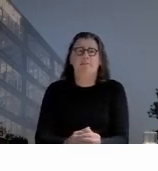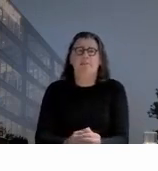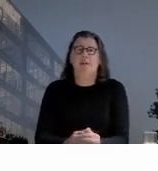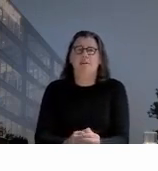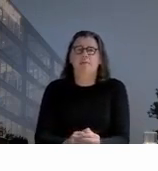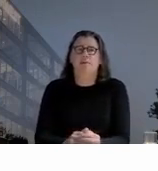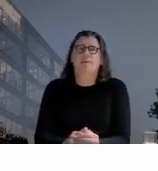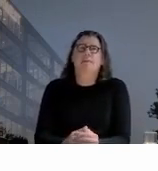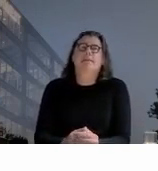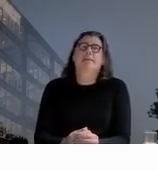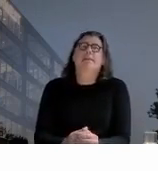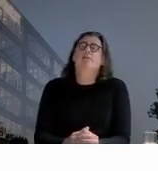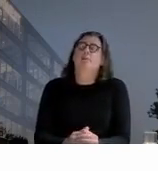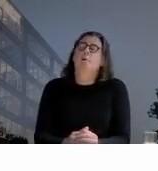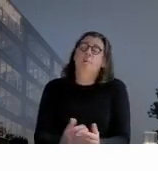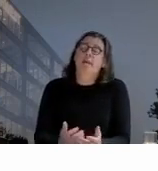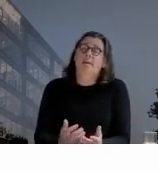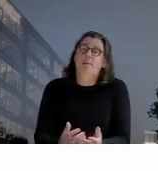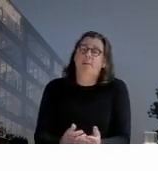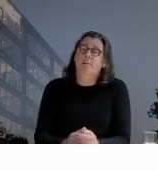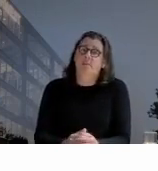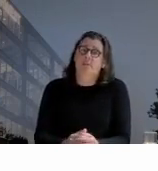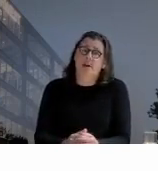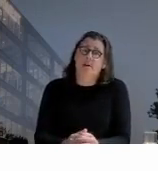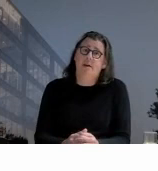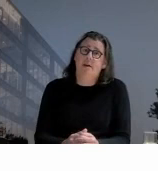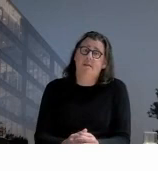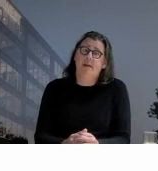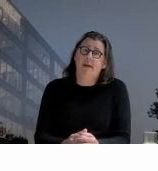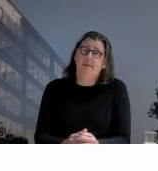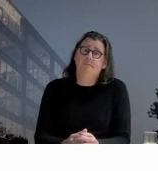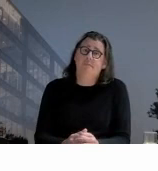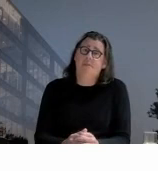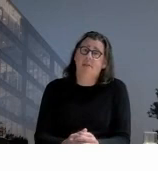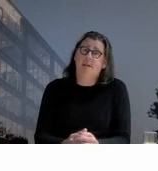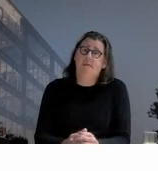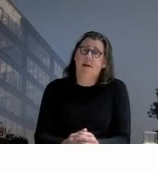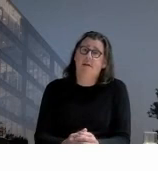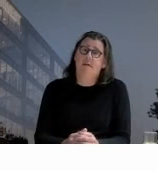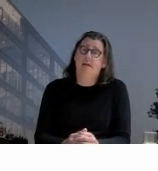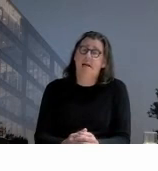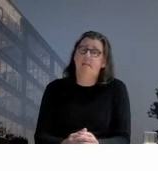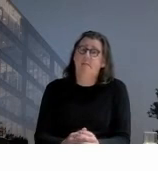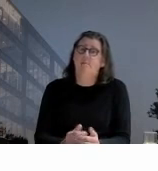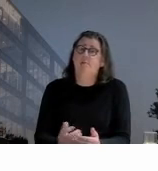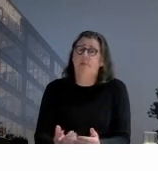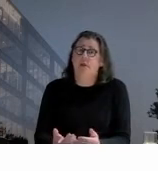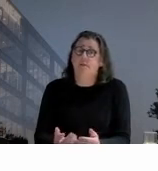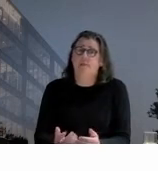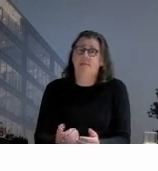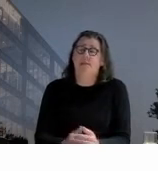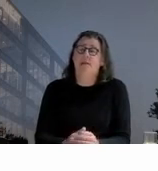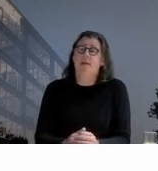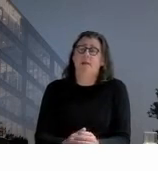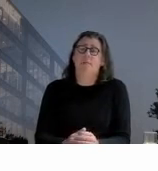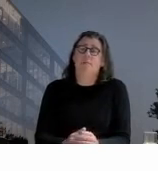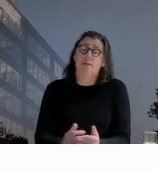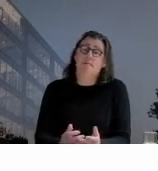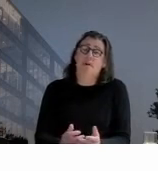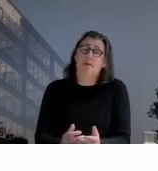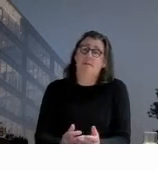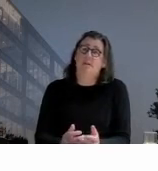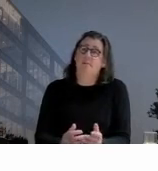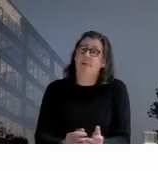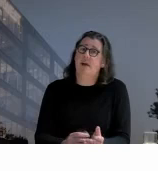of the savings are kind of moot. So what we ended up with was a terracotta sunshade rather than an aluminium one. Obviously, it